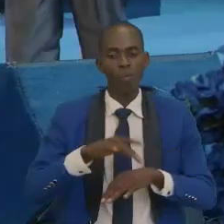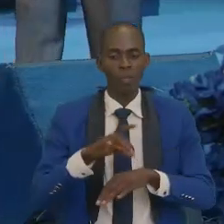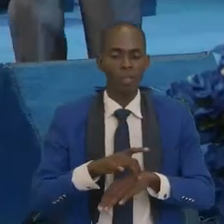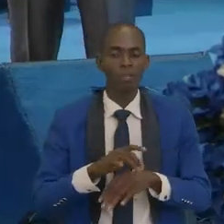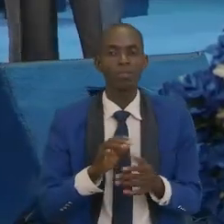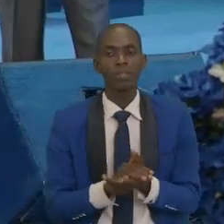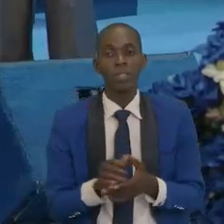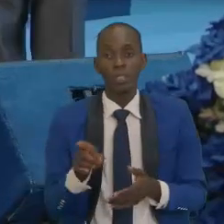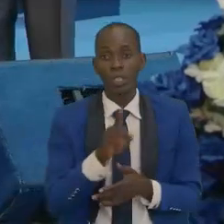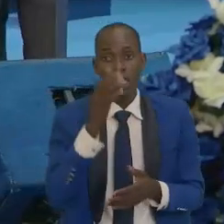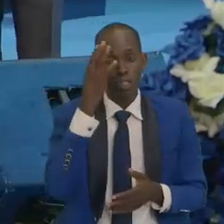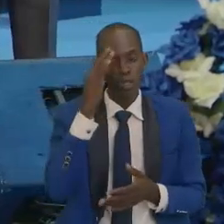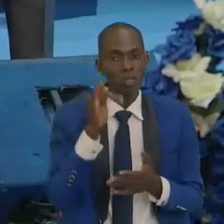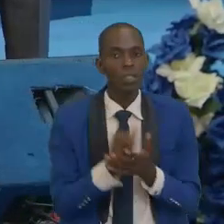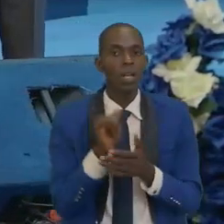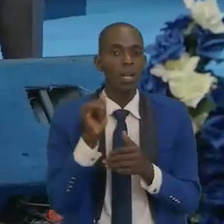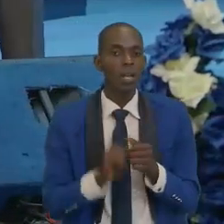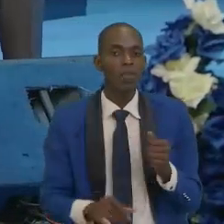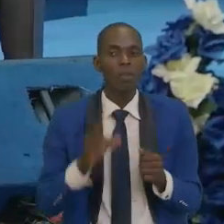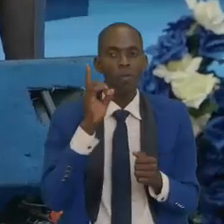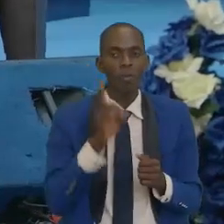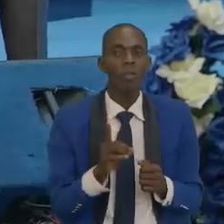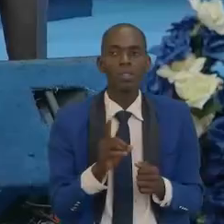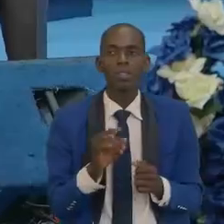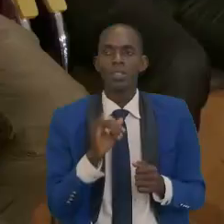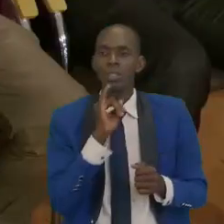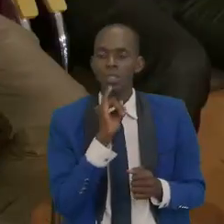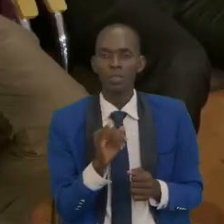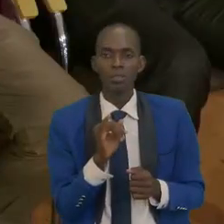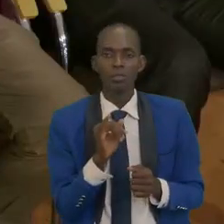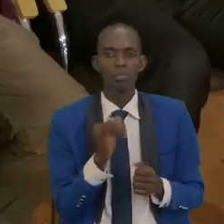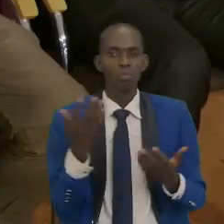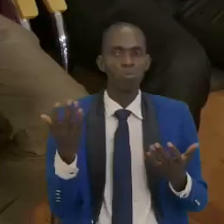They knew every word he spoke is spoke from heaven.